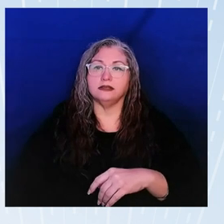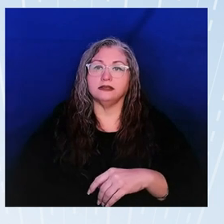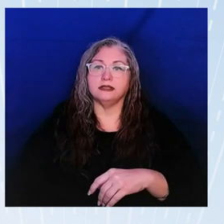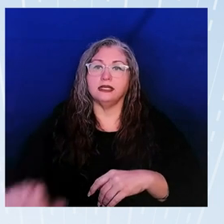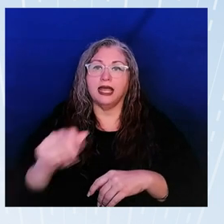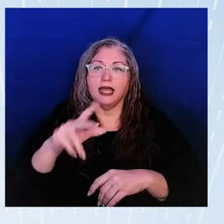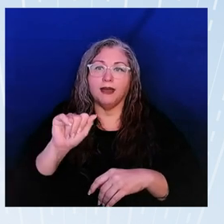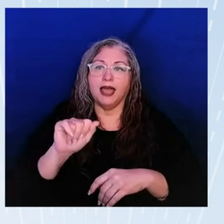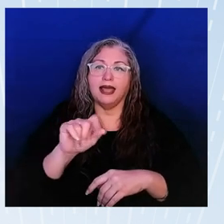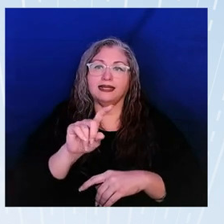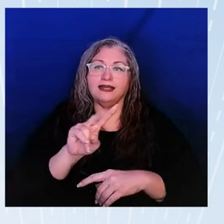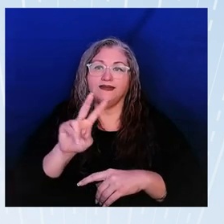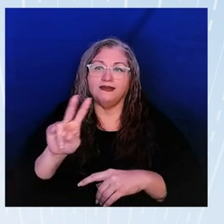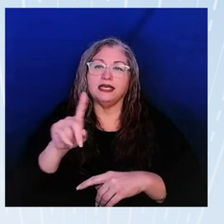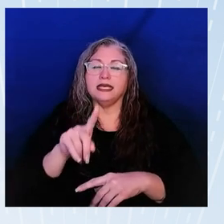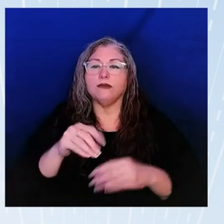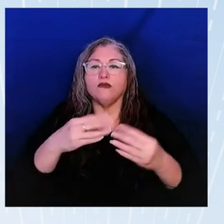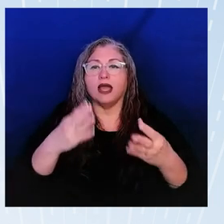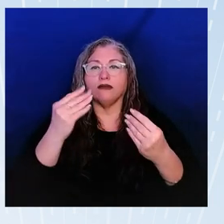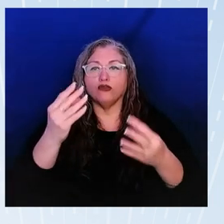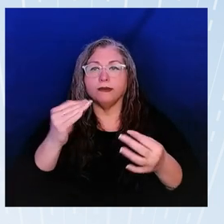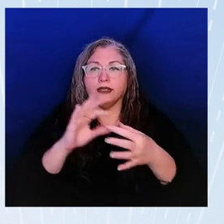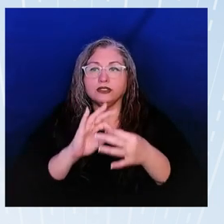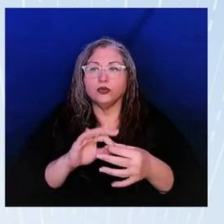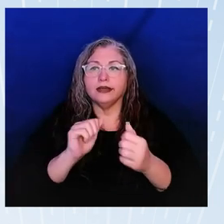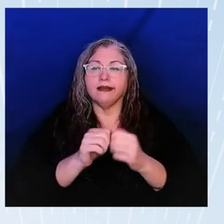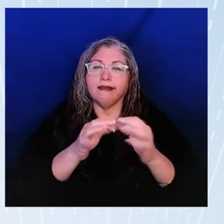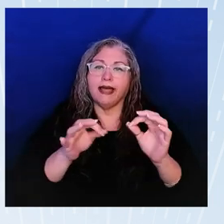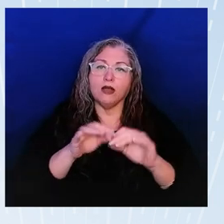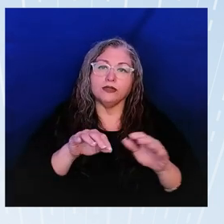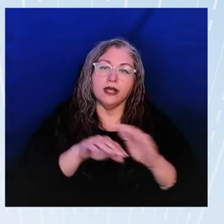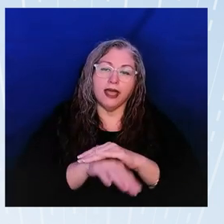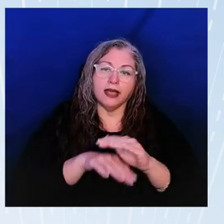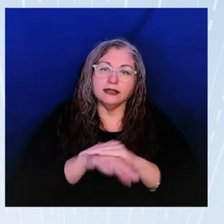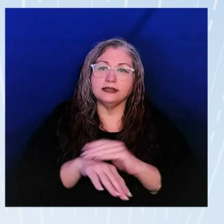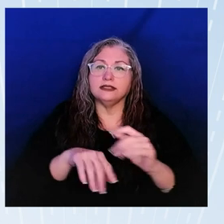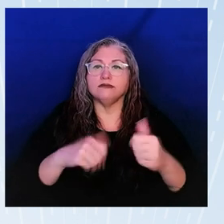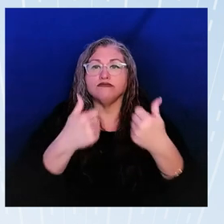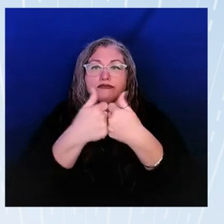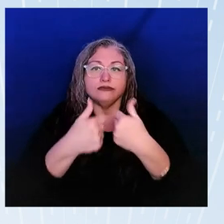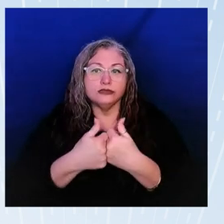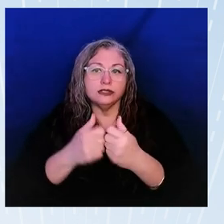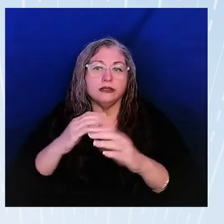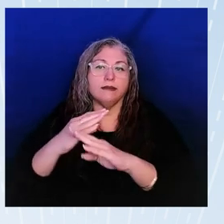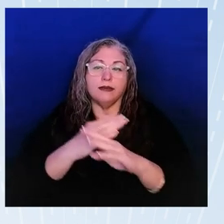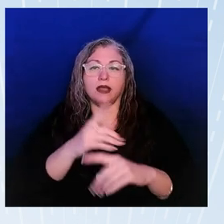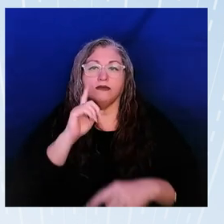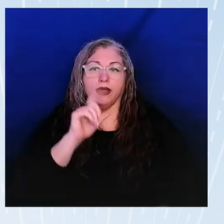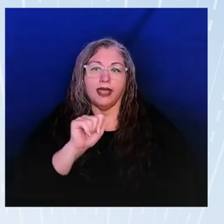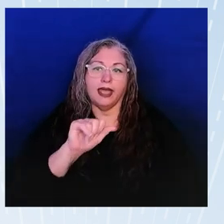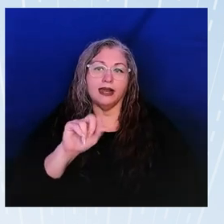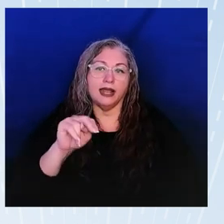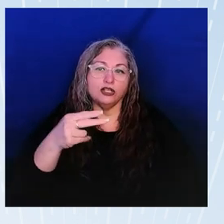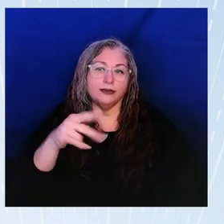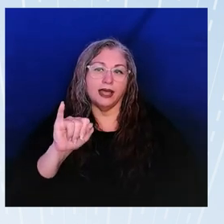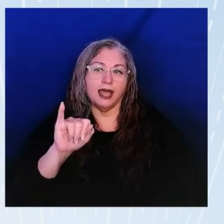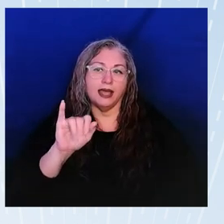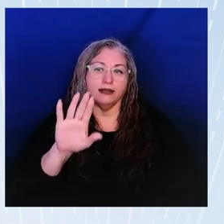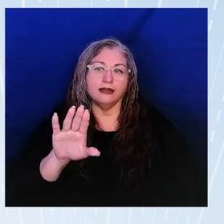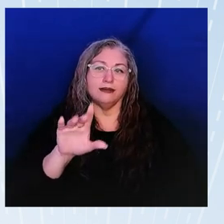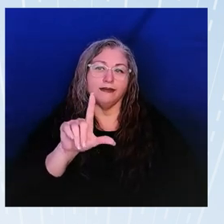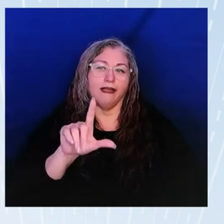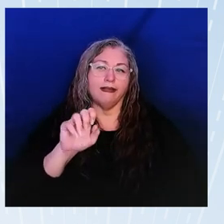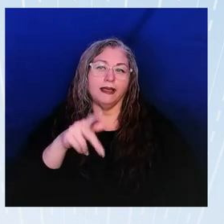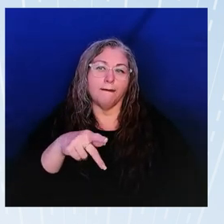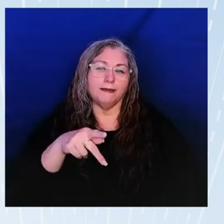APIGBV, and he provided information on language access, the challenges and barriers of our AAA and NHPI limited